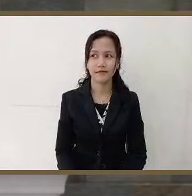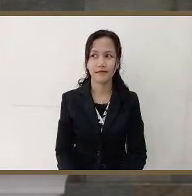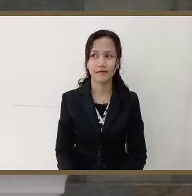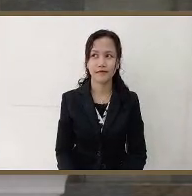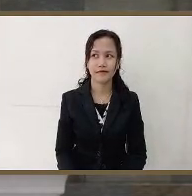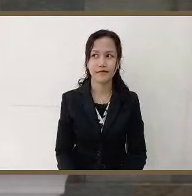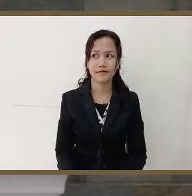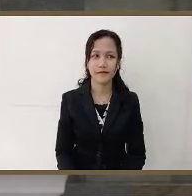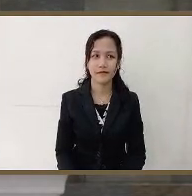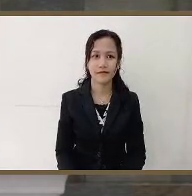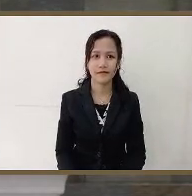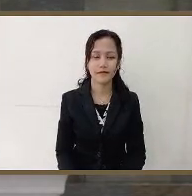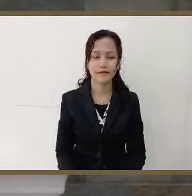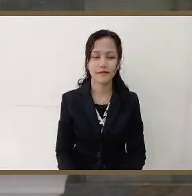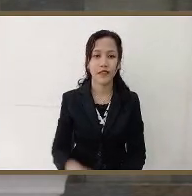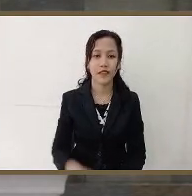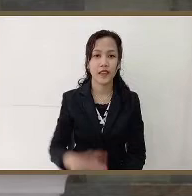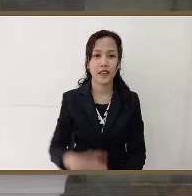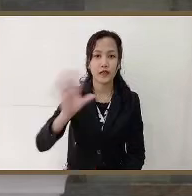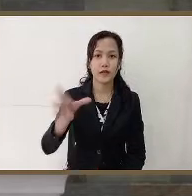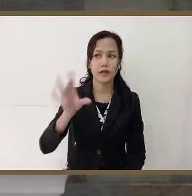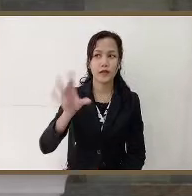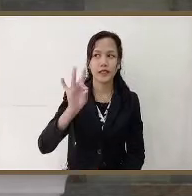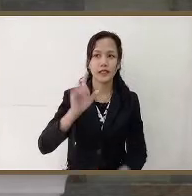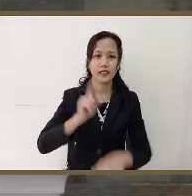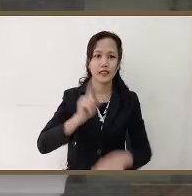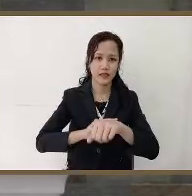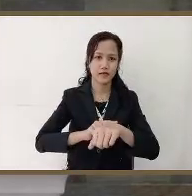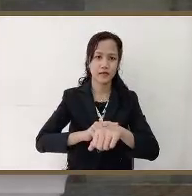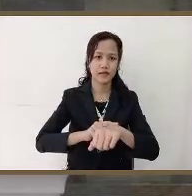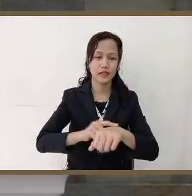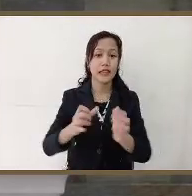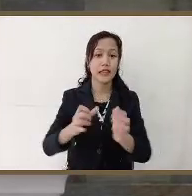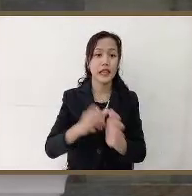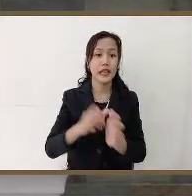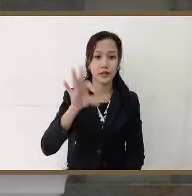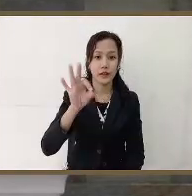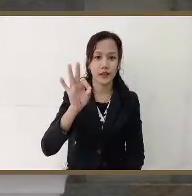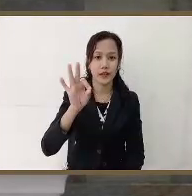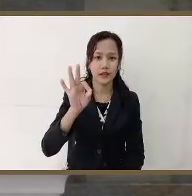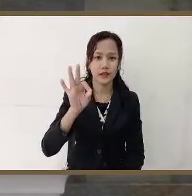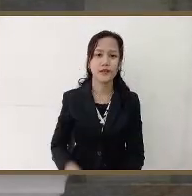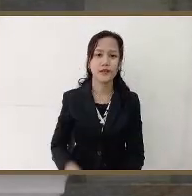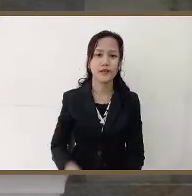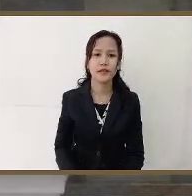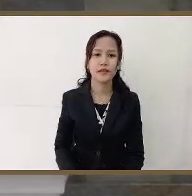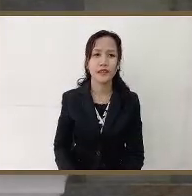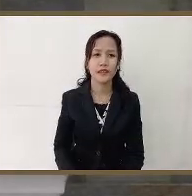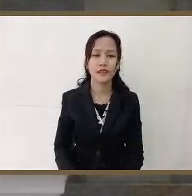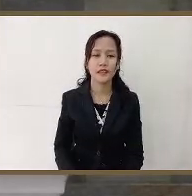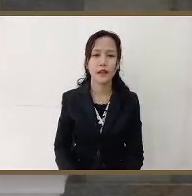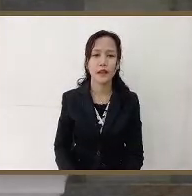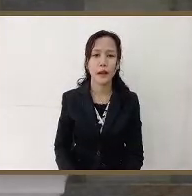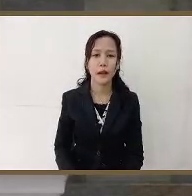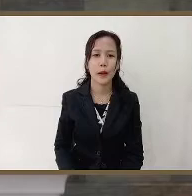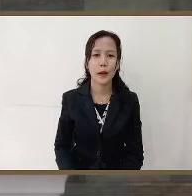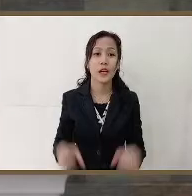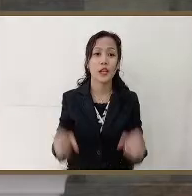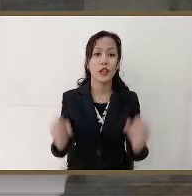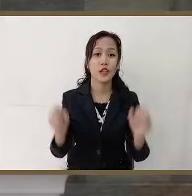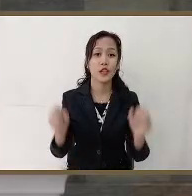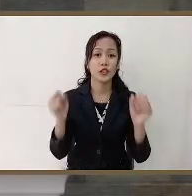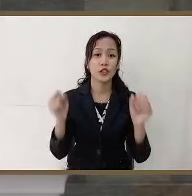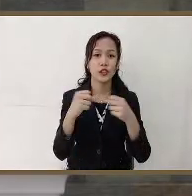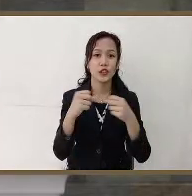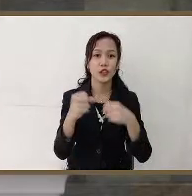Alright, for 58 times, yan po yung makikita po natin dyan. Alright, so yan po yung some short background facts of the book